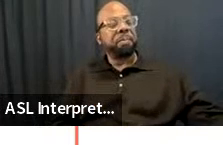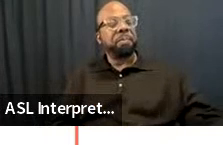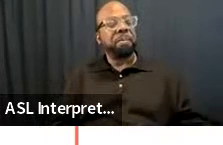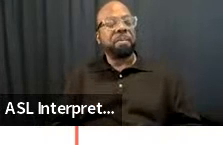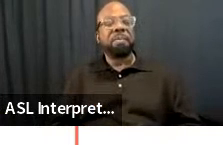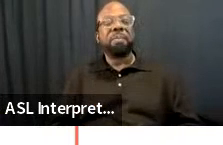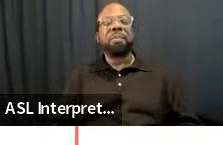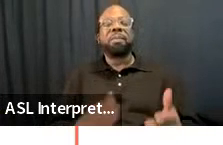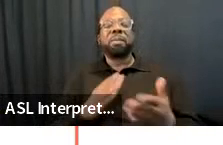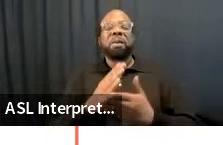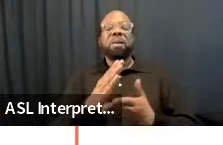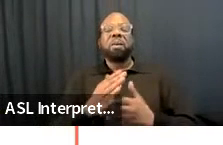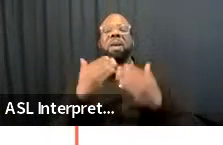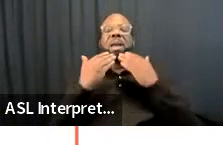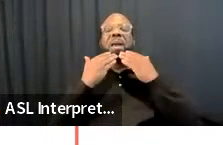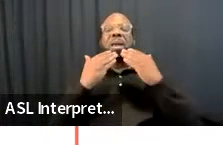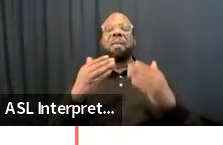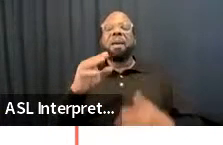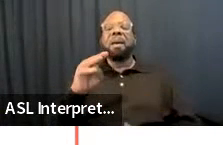All right, thank you, Matt.